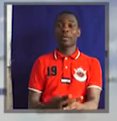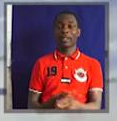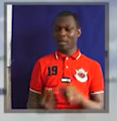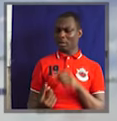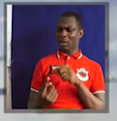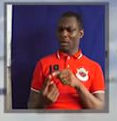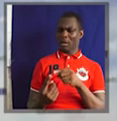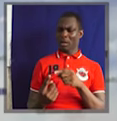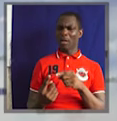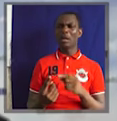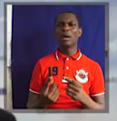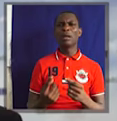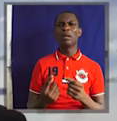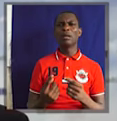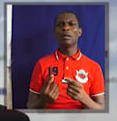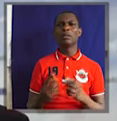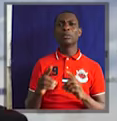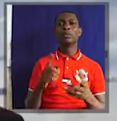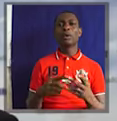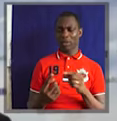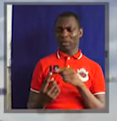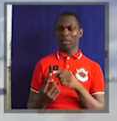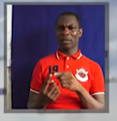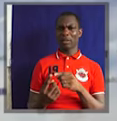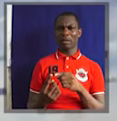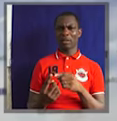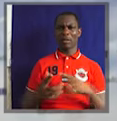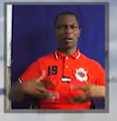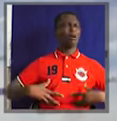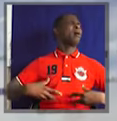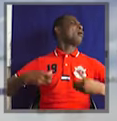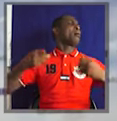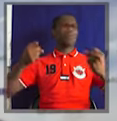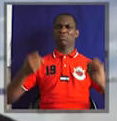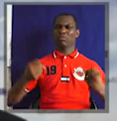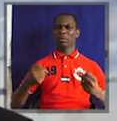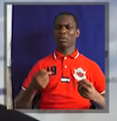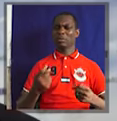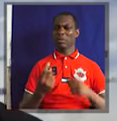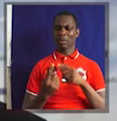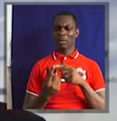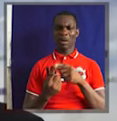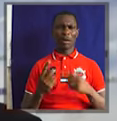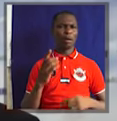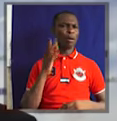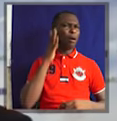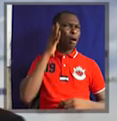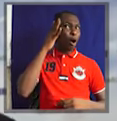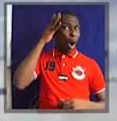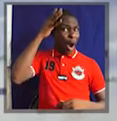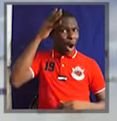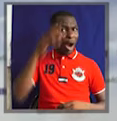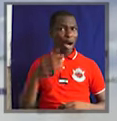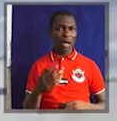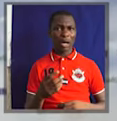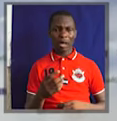funi ene na obe ne den e ho ne se papa juda ne bufu den den den den den den na de oka